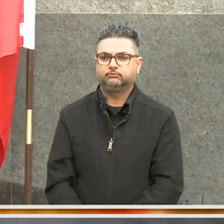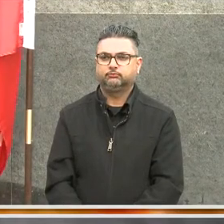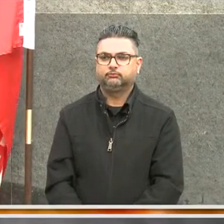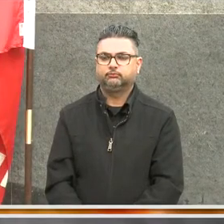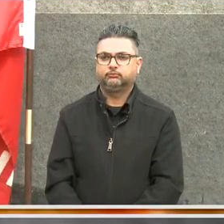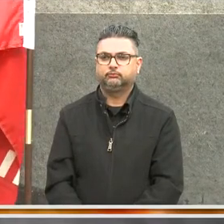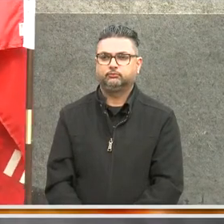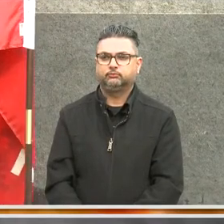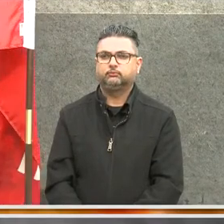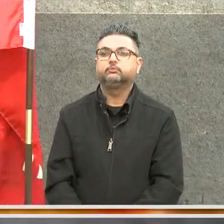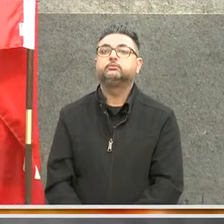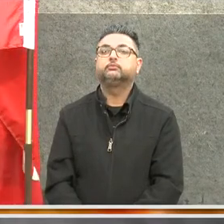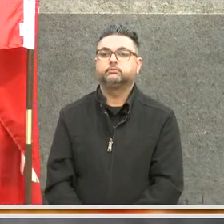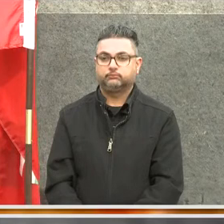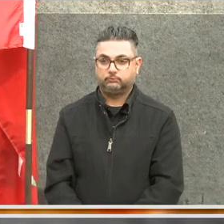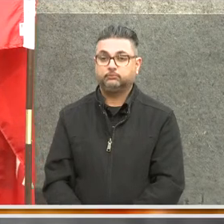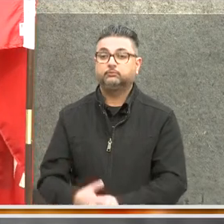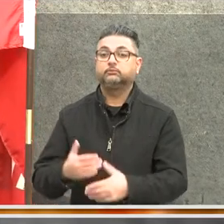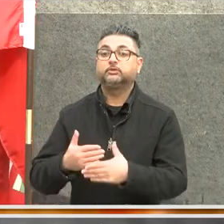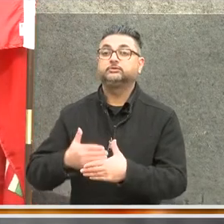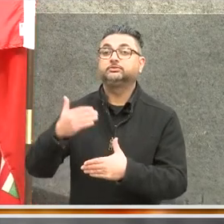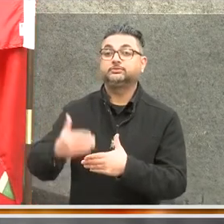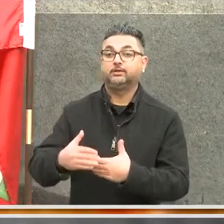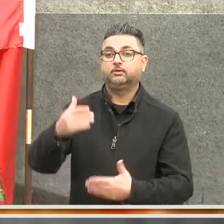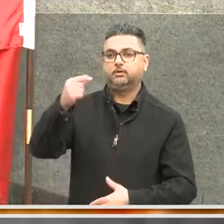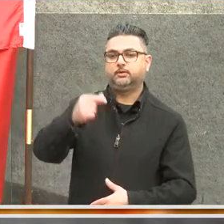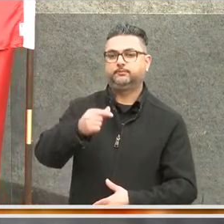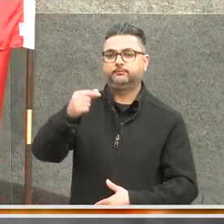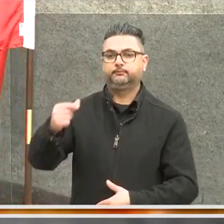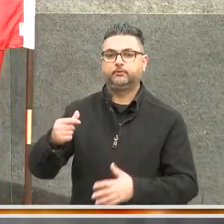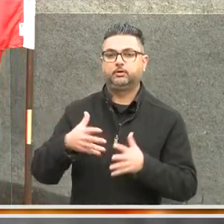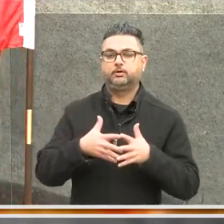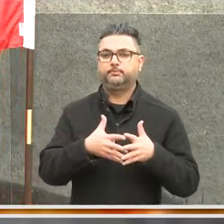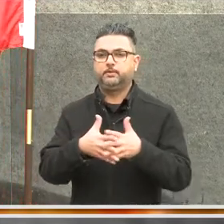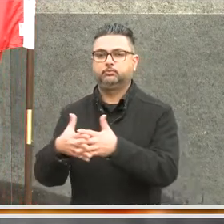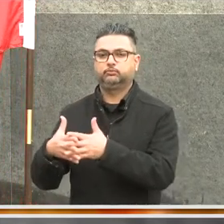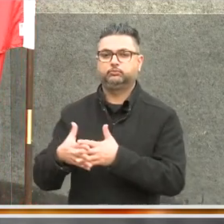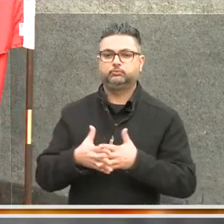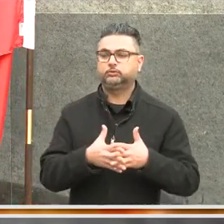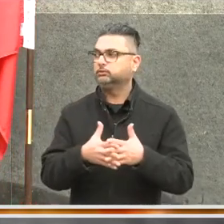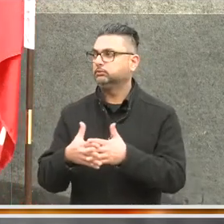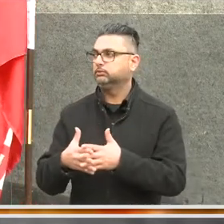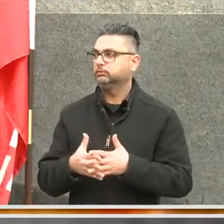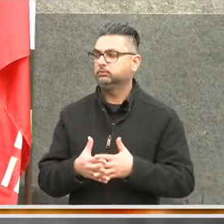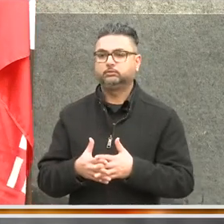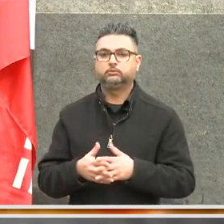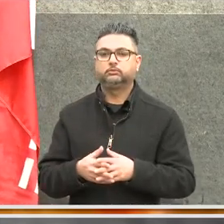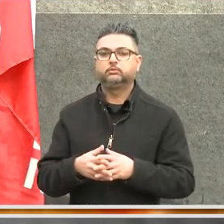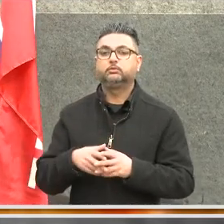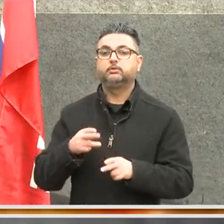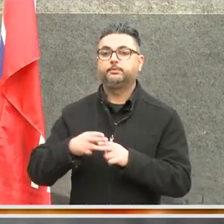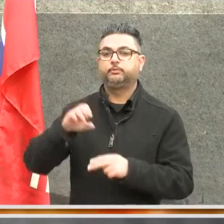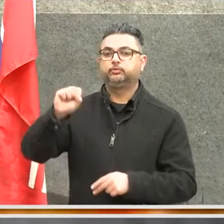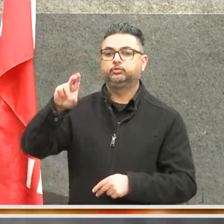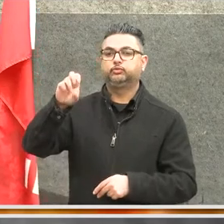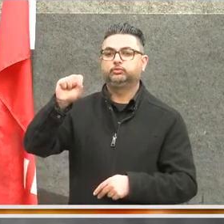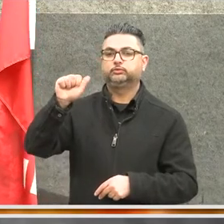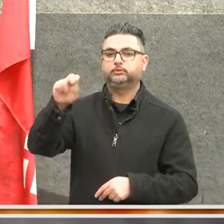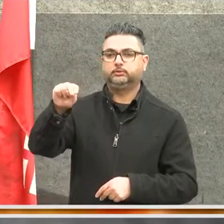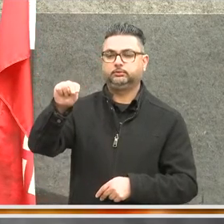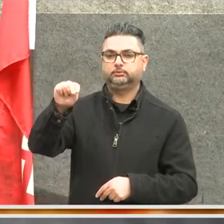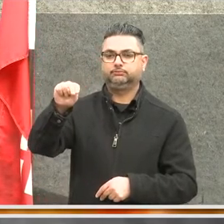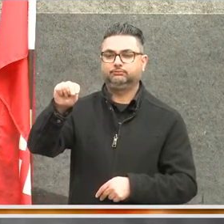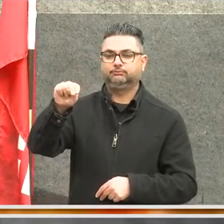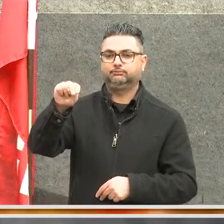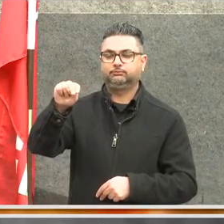On behalf of the government of the United States of America, au gouvernement des États-Unis, Susan Crystal, Consul General of the United States at